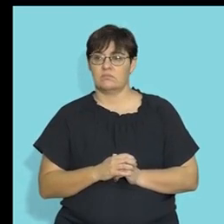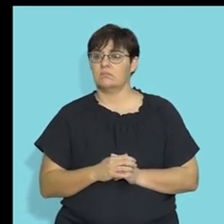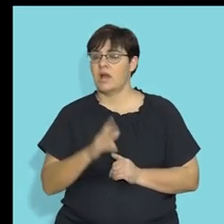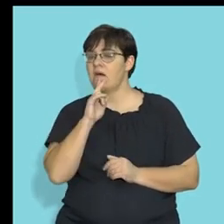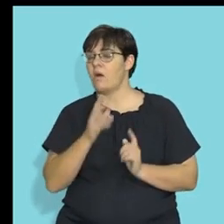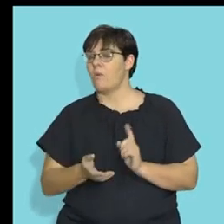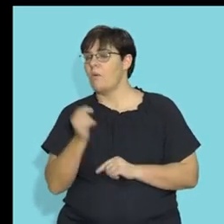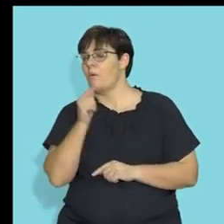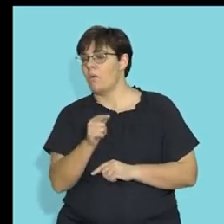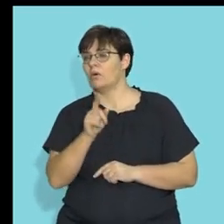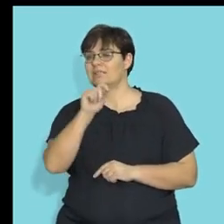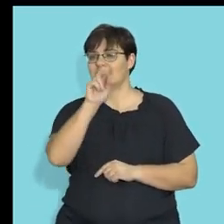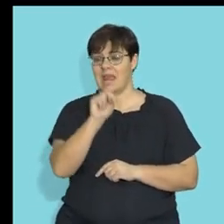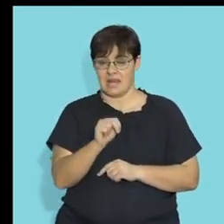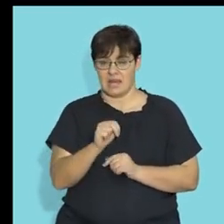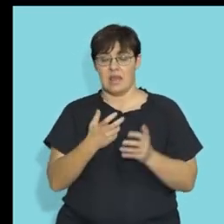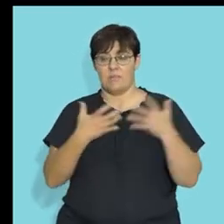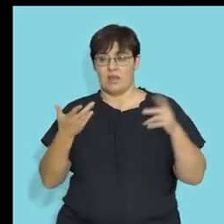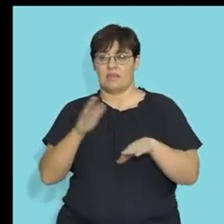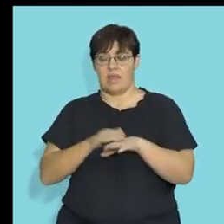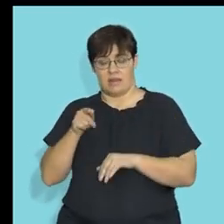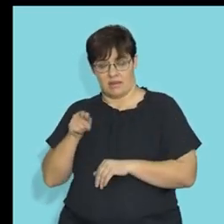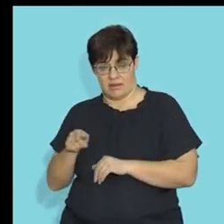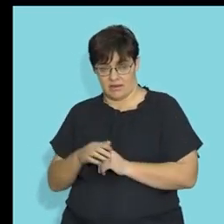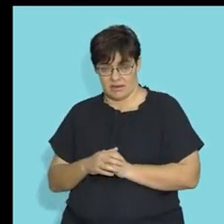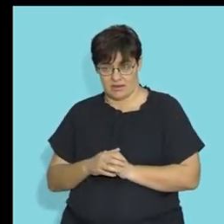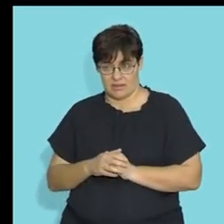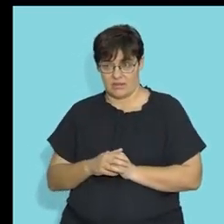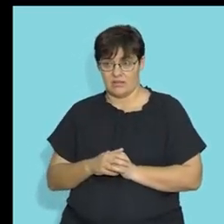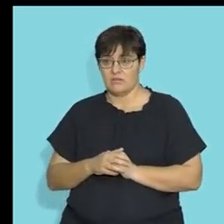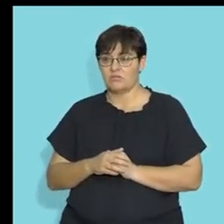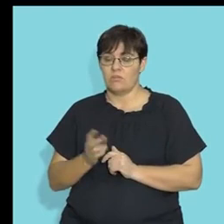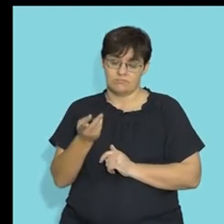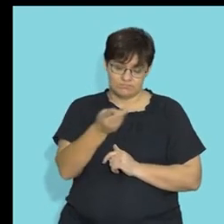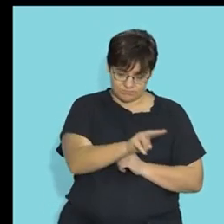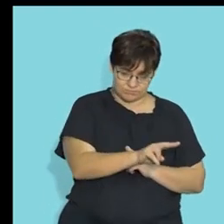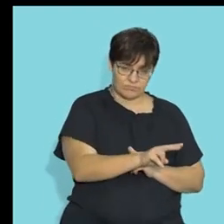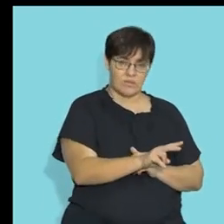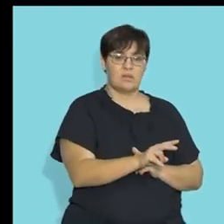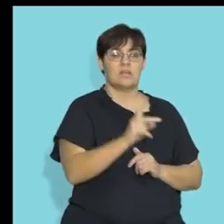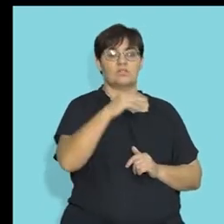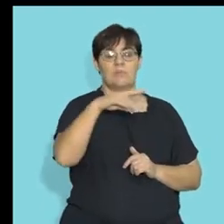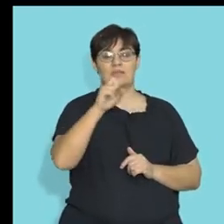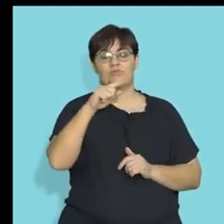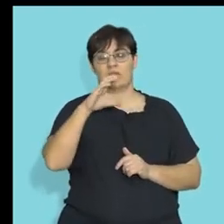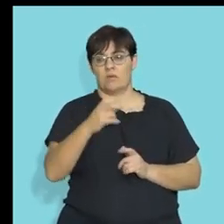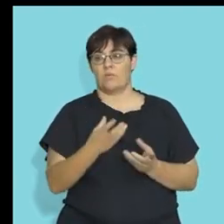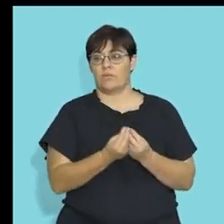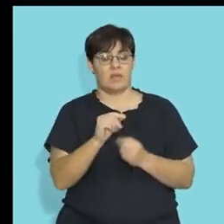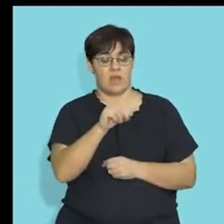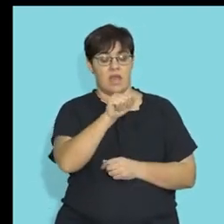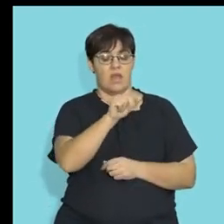8,192. So I'm looking for where Tn is greater than this. I know that I can replace Tn for a